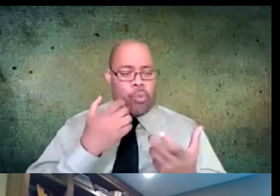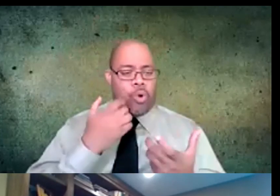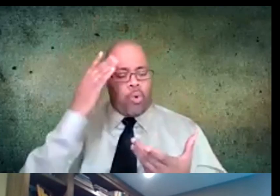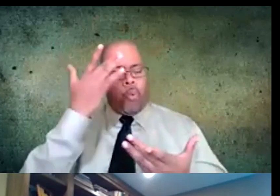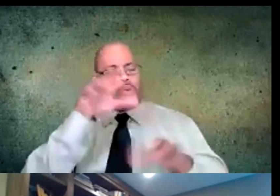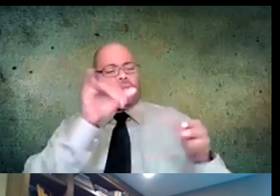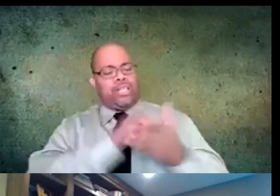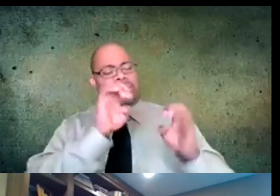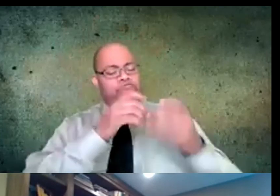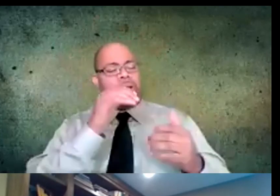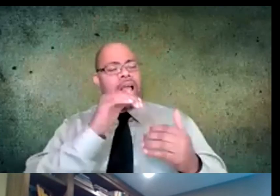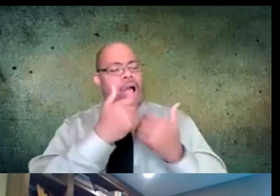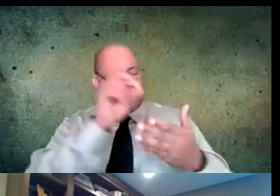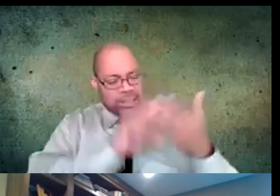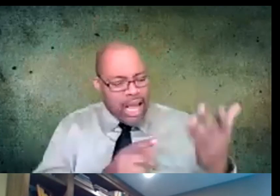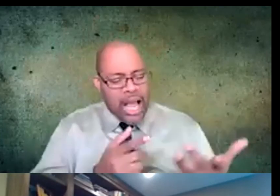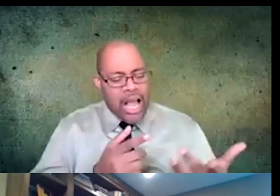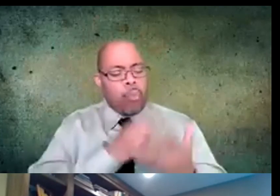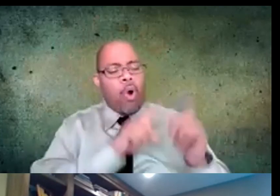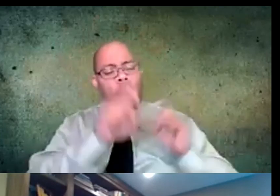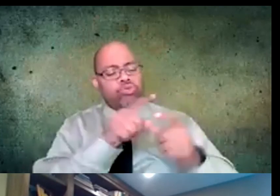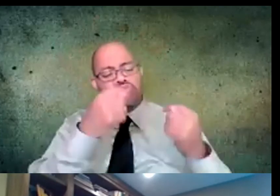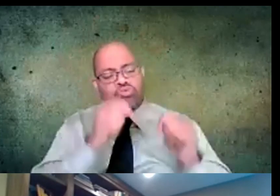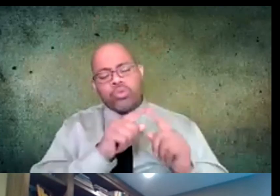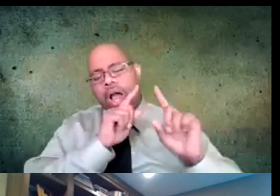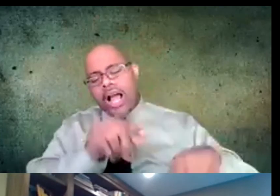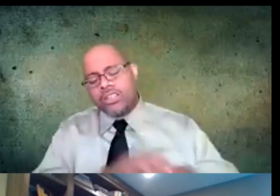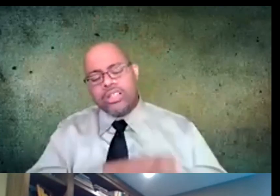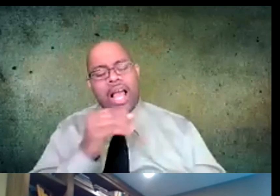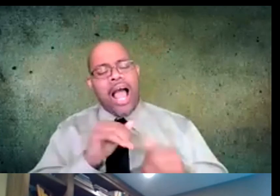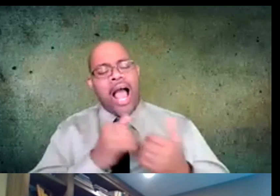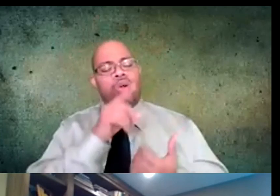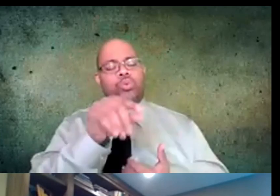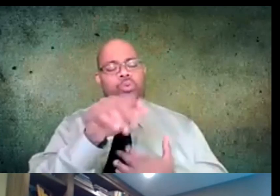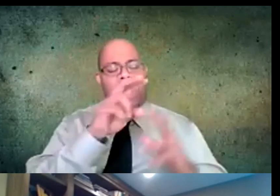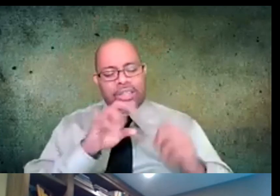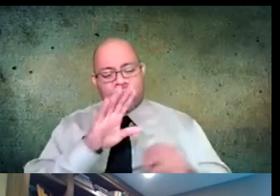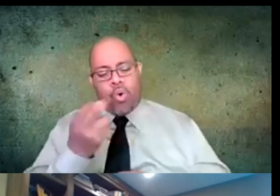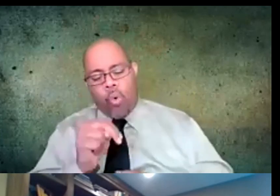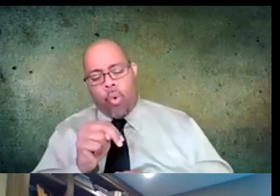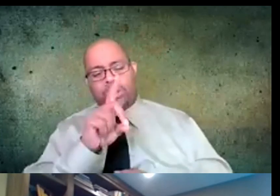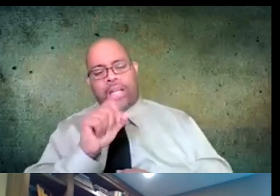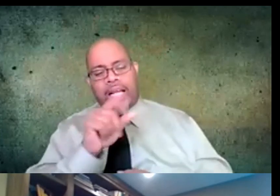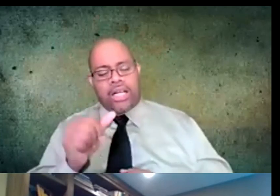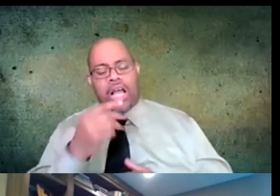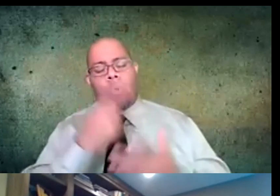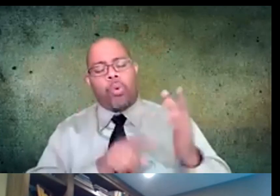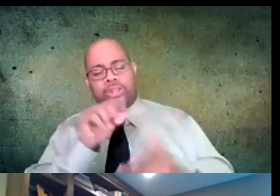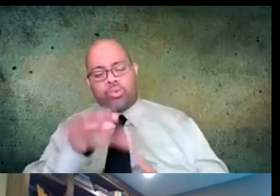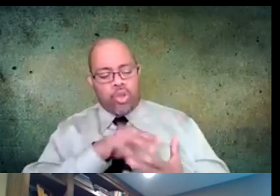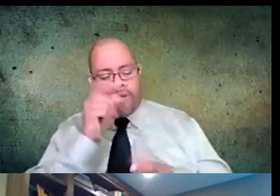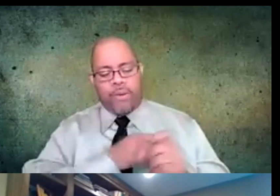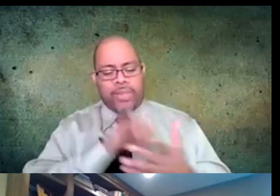experiment? How are you designing it? What questions you're trying to answer? And then how do you analyze your own data? And what did you learn from